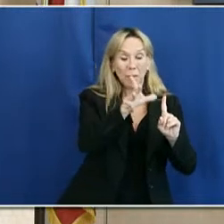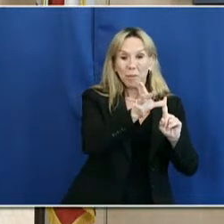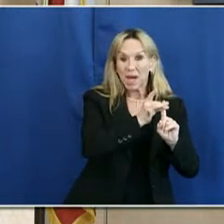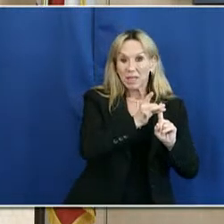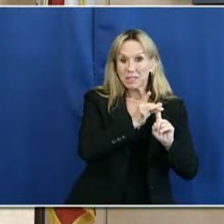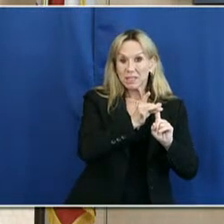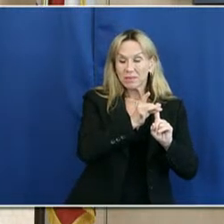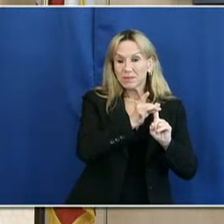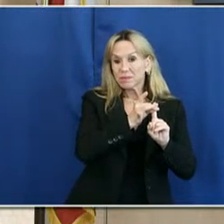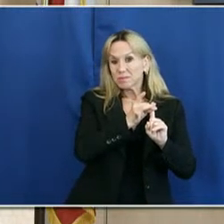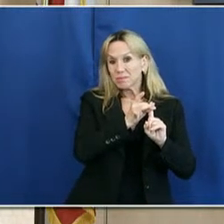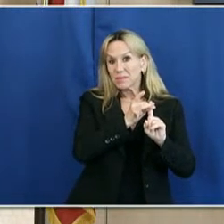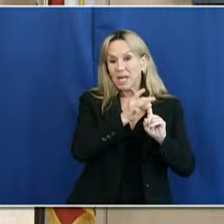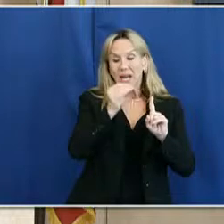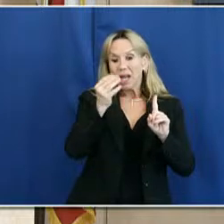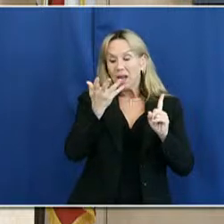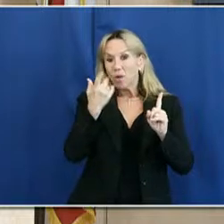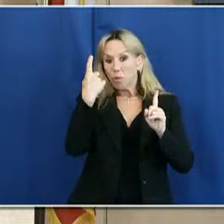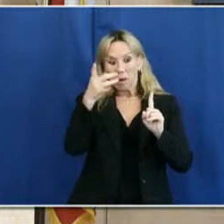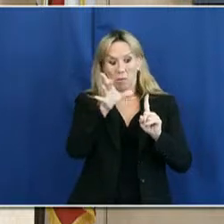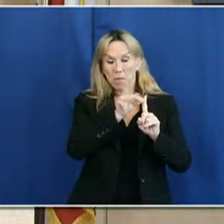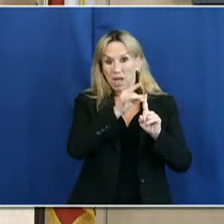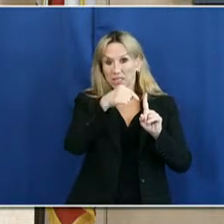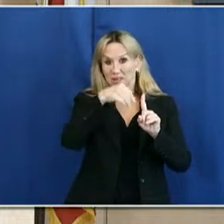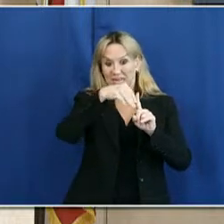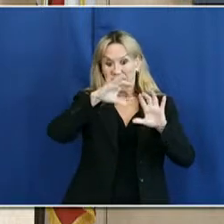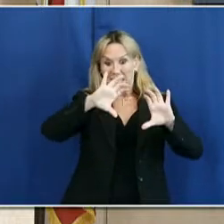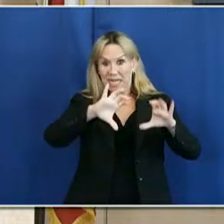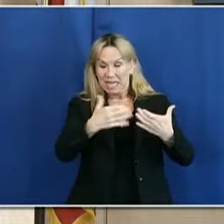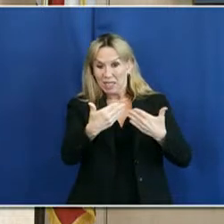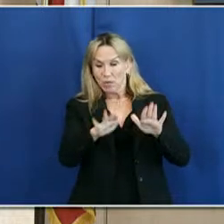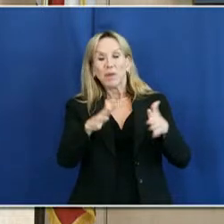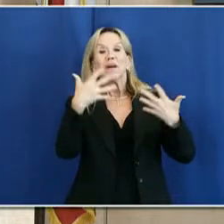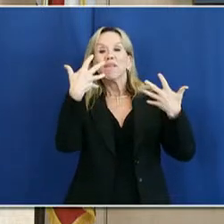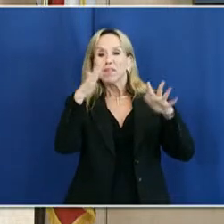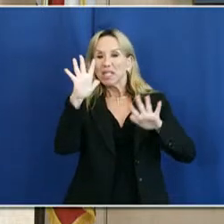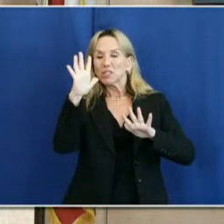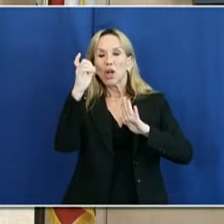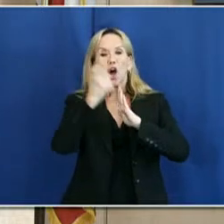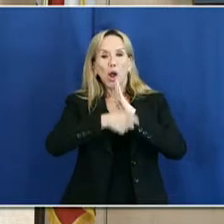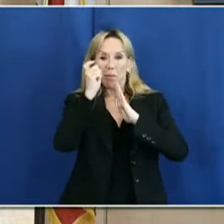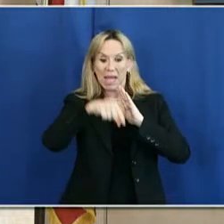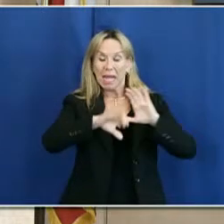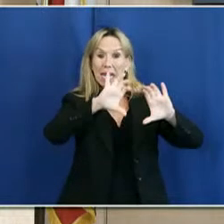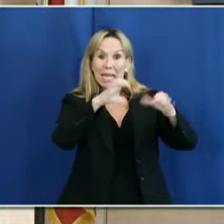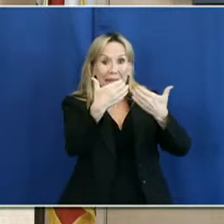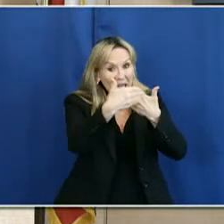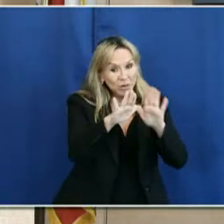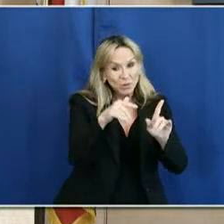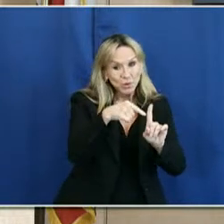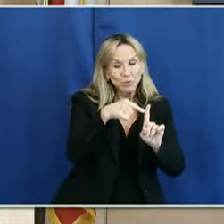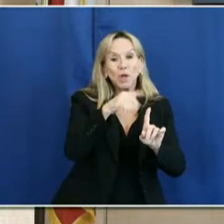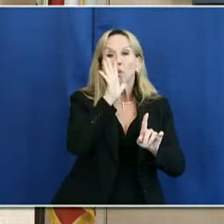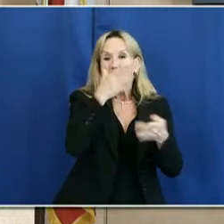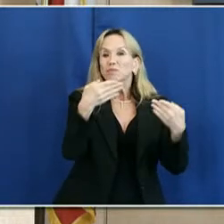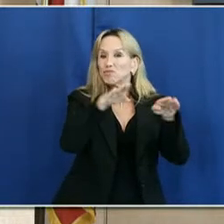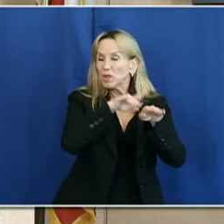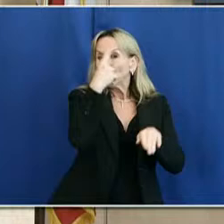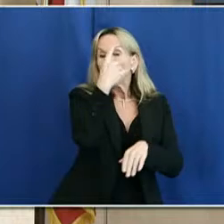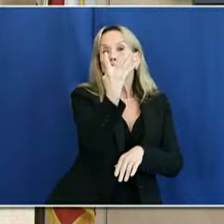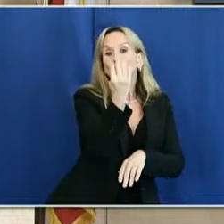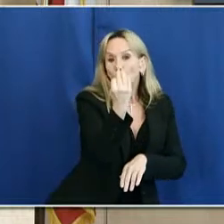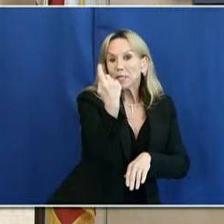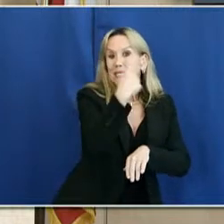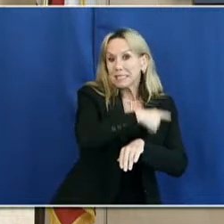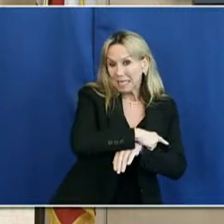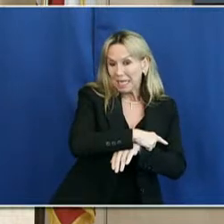either students or staff. That classroom would automatically shut down for 14 days. If you're talking about an individual